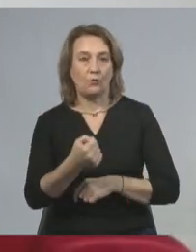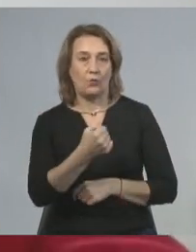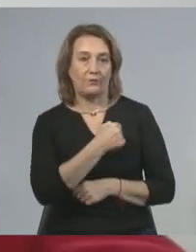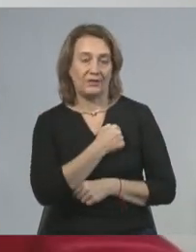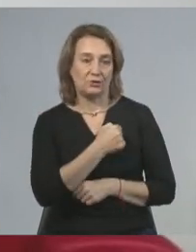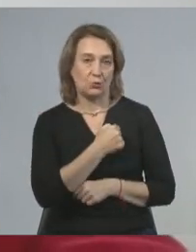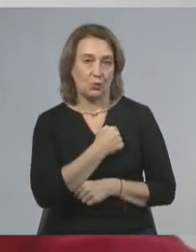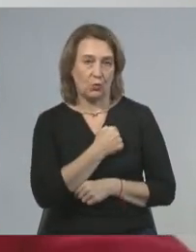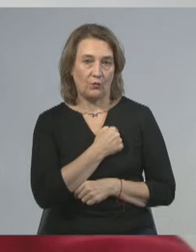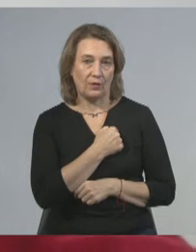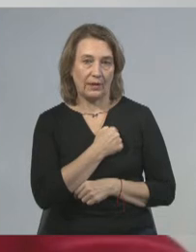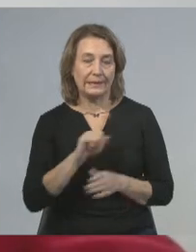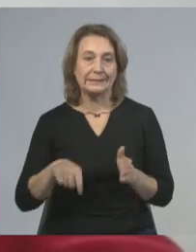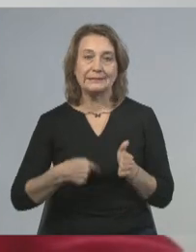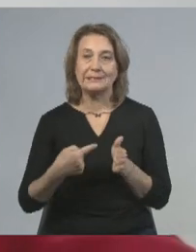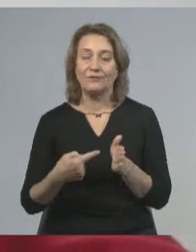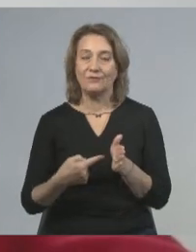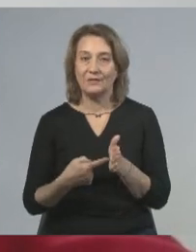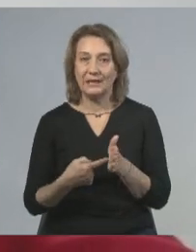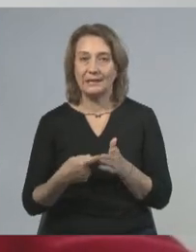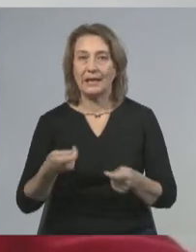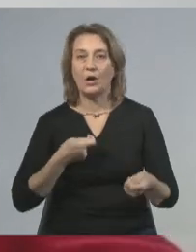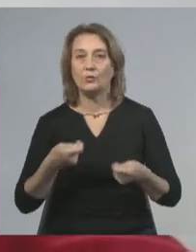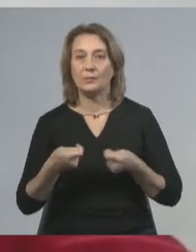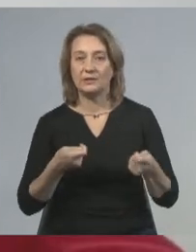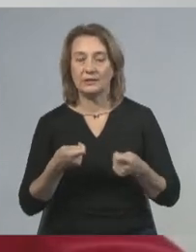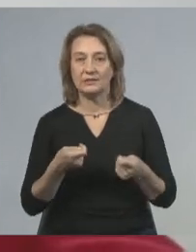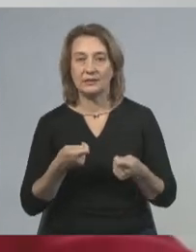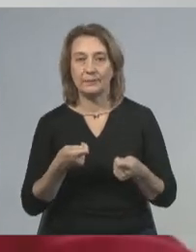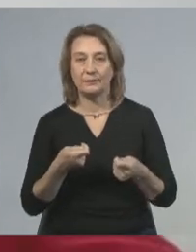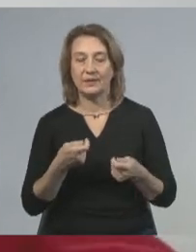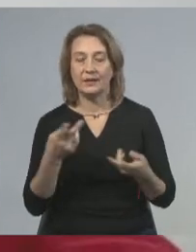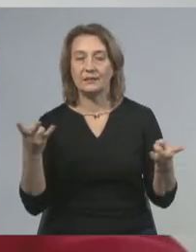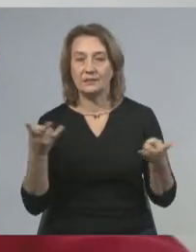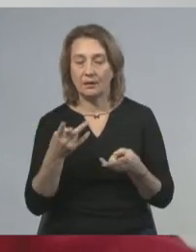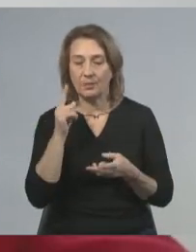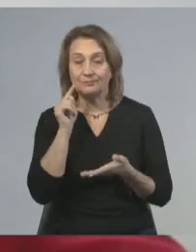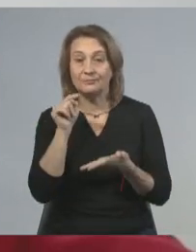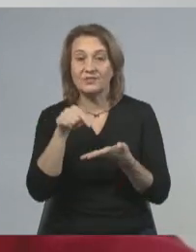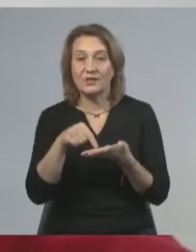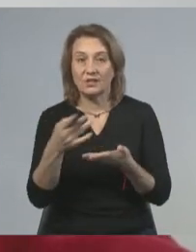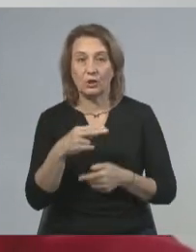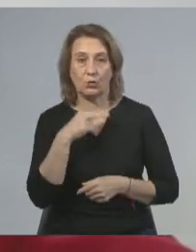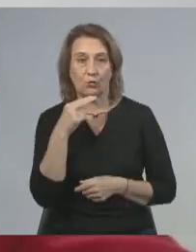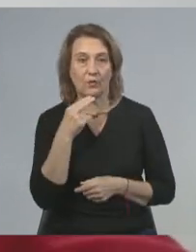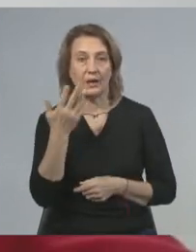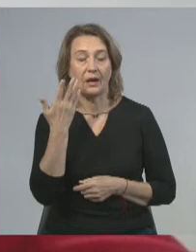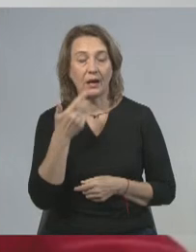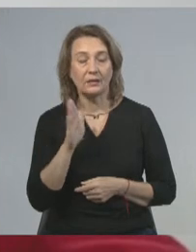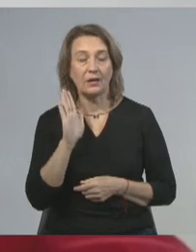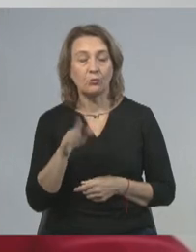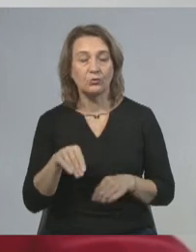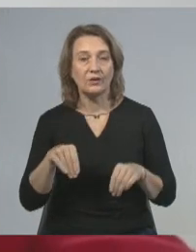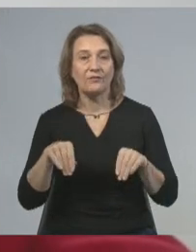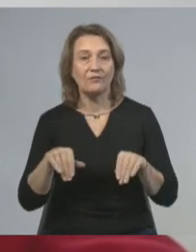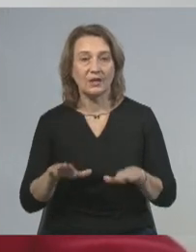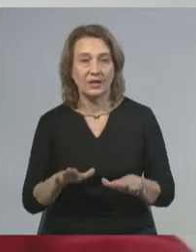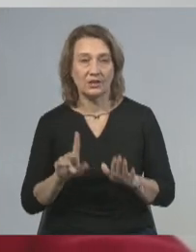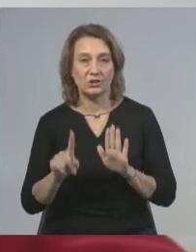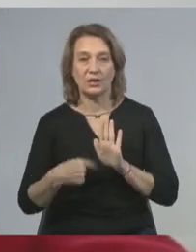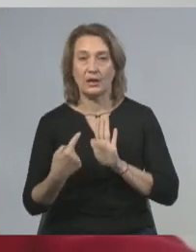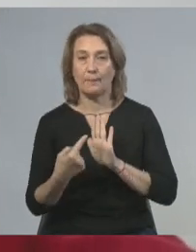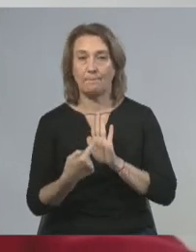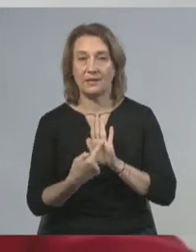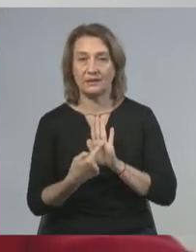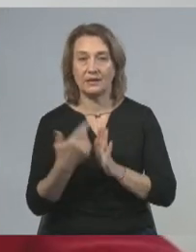and obvious that we need to pay attention to it and ask when will these problems